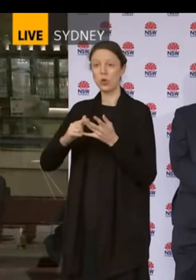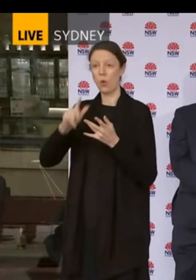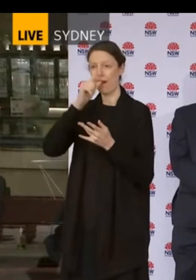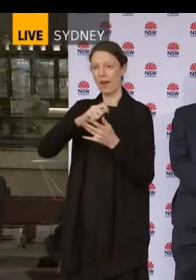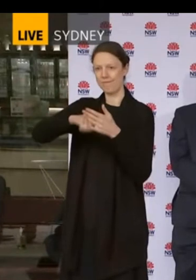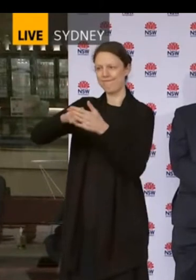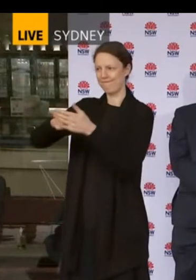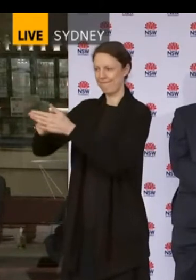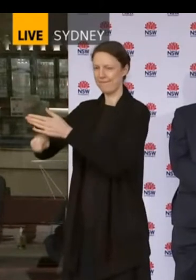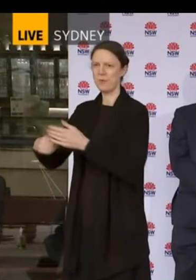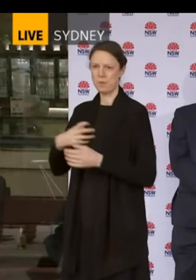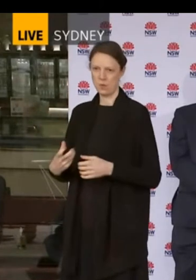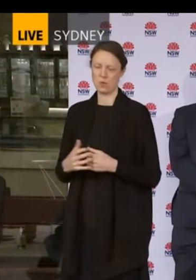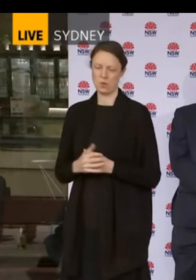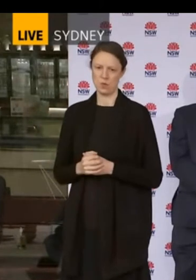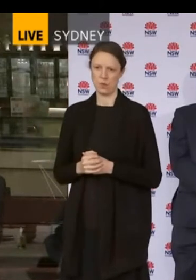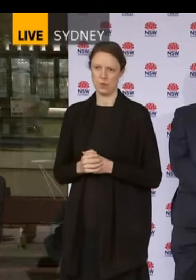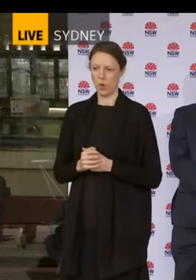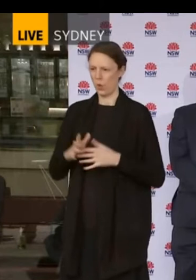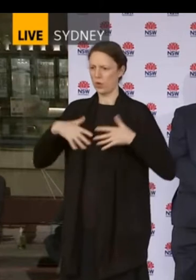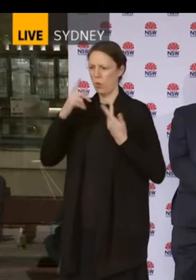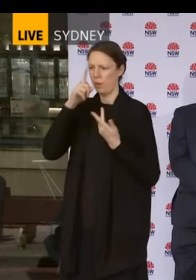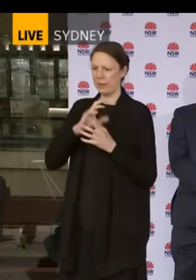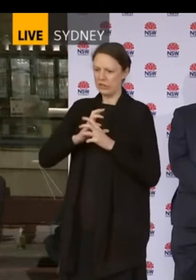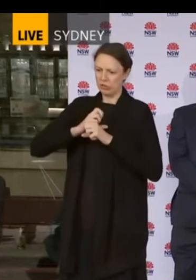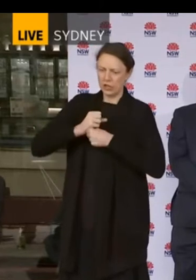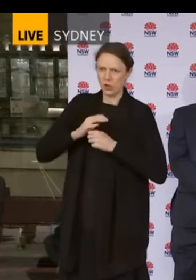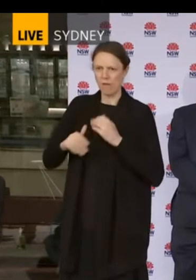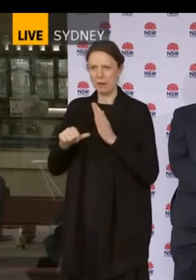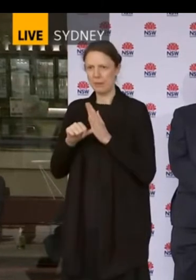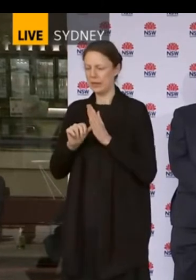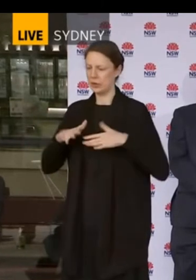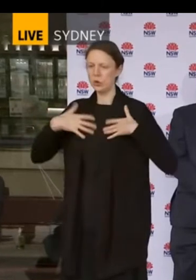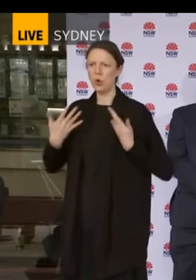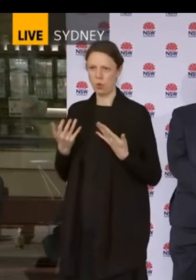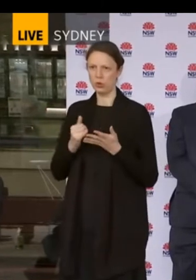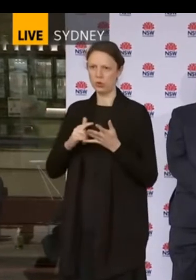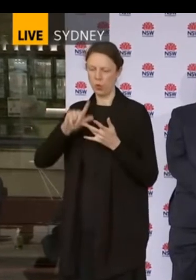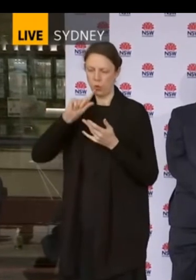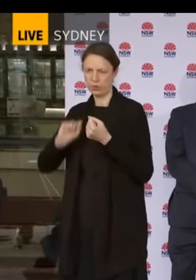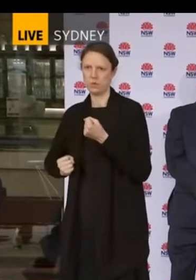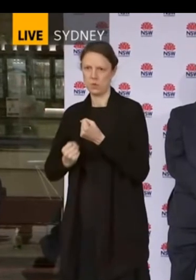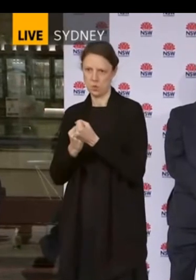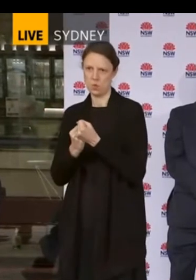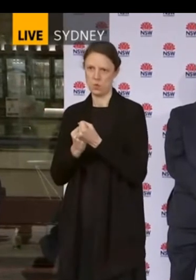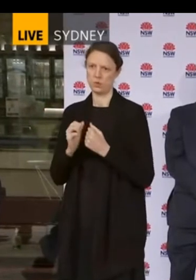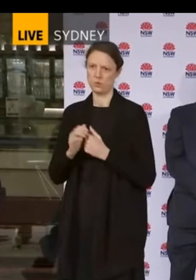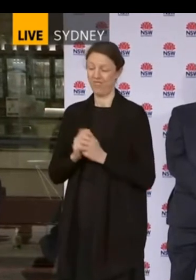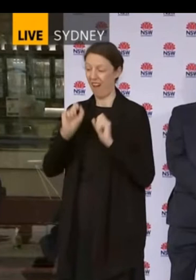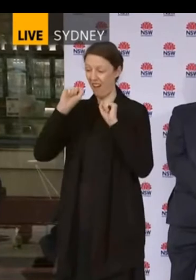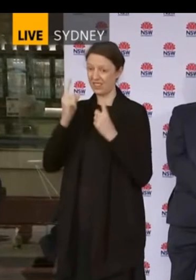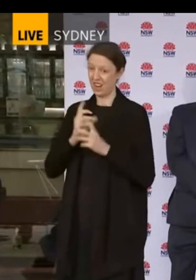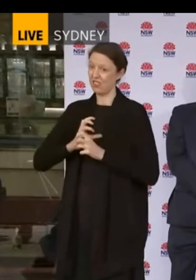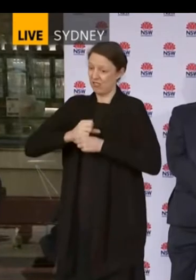to manage their household situation or their business situation. And we appreciate the stresses that are there, but we also appreciate how